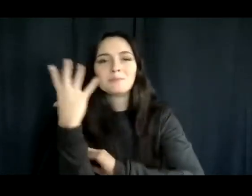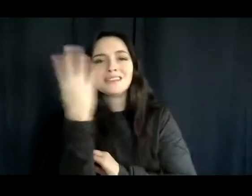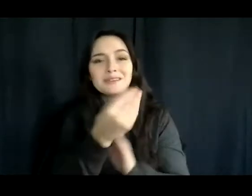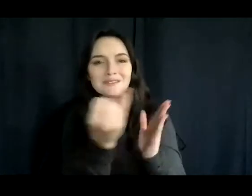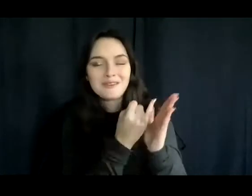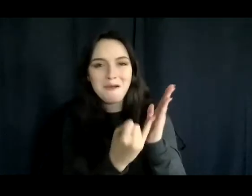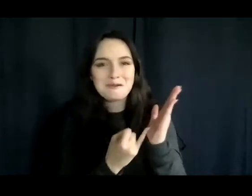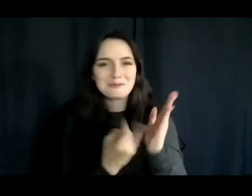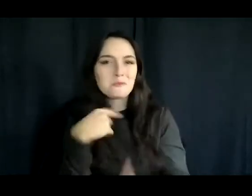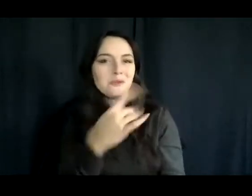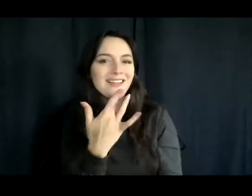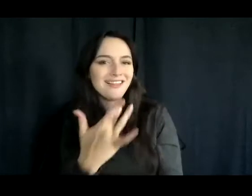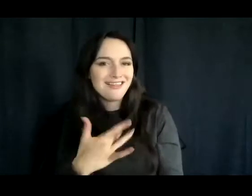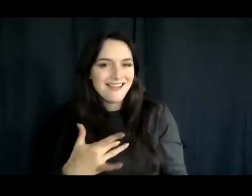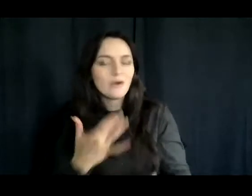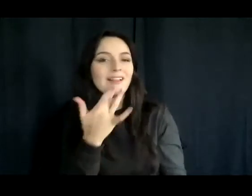work here.